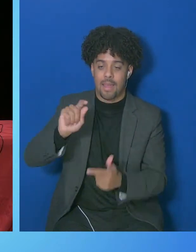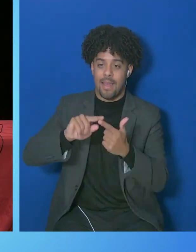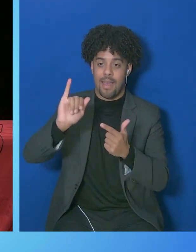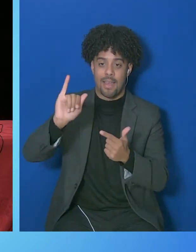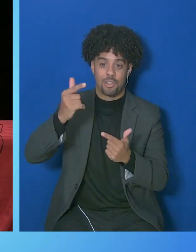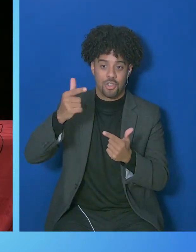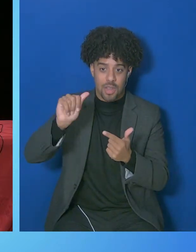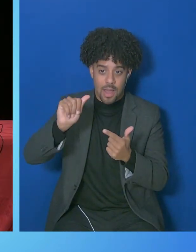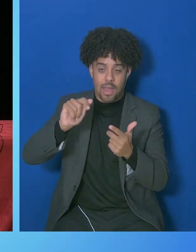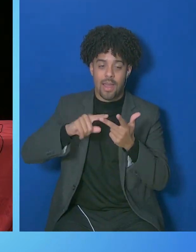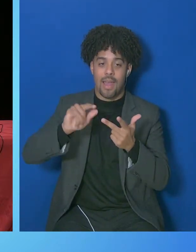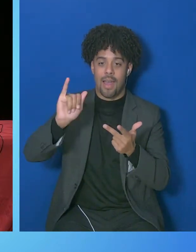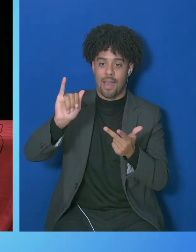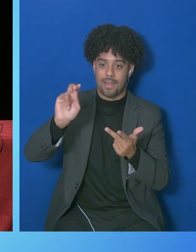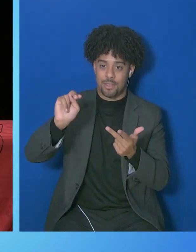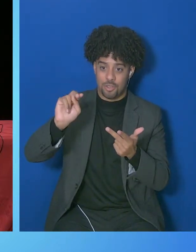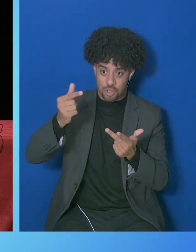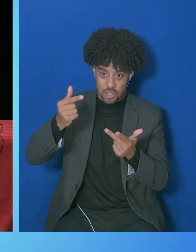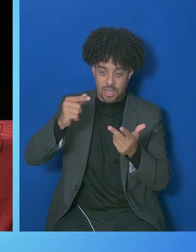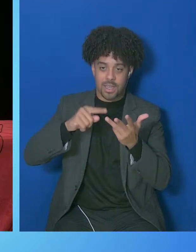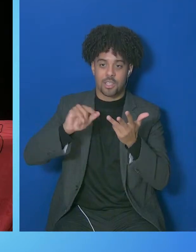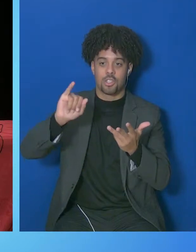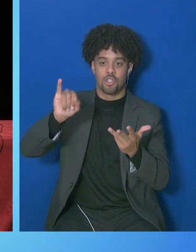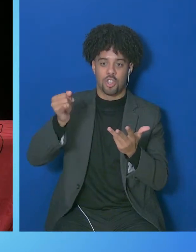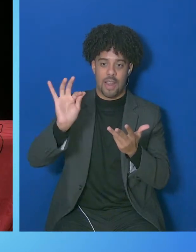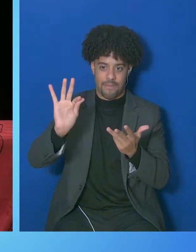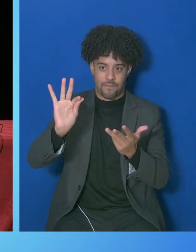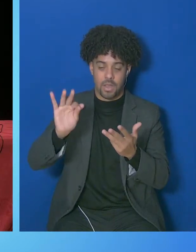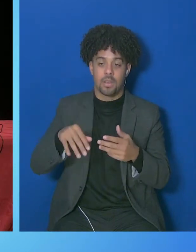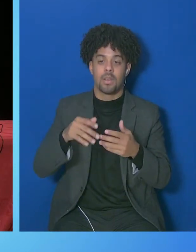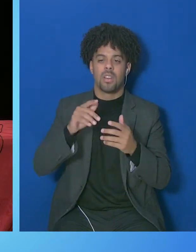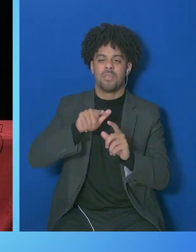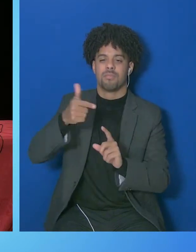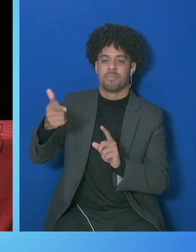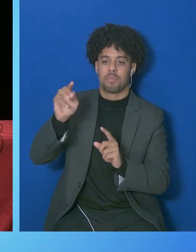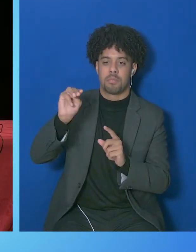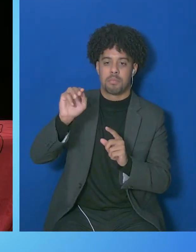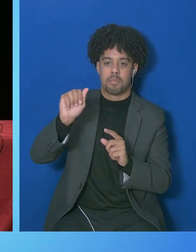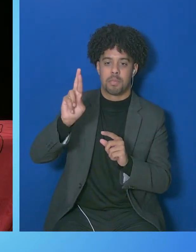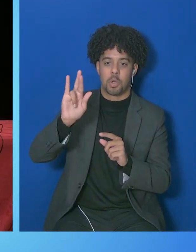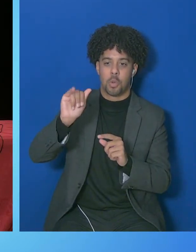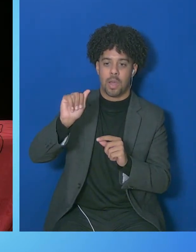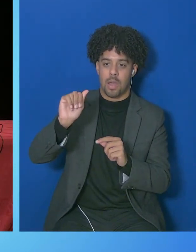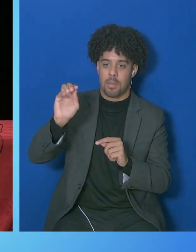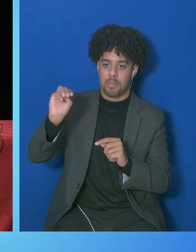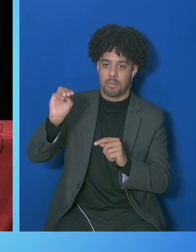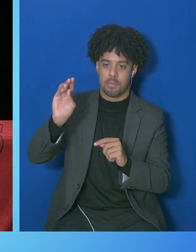IGA, IMG, and JF. Maria Murphy, Director of Policy and Government Relations.